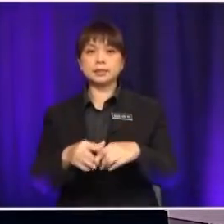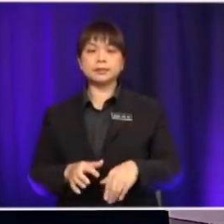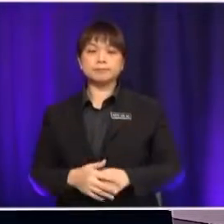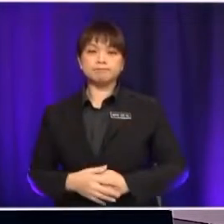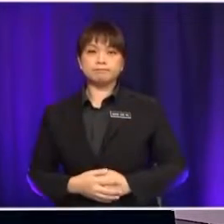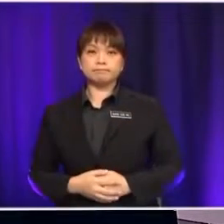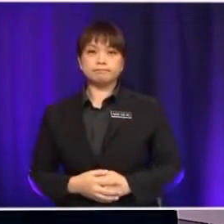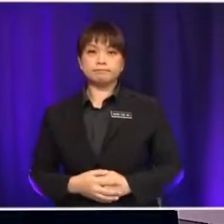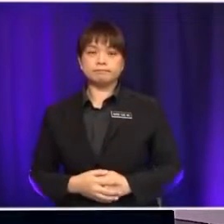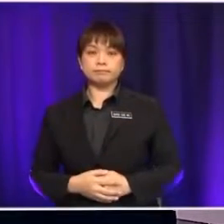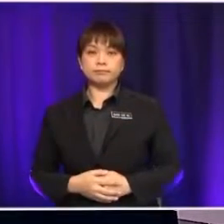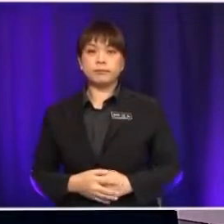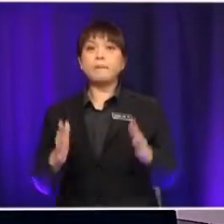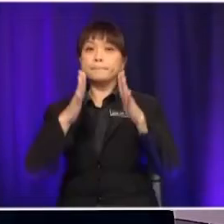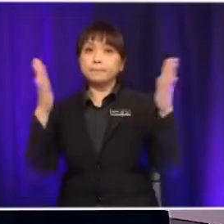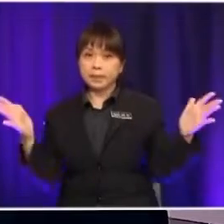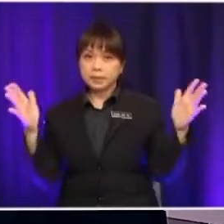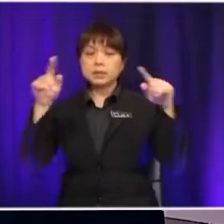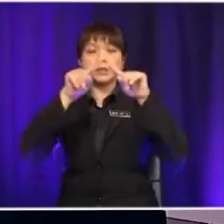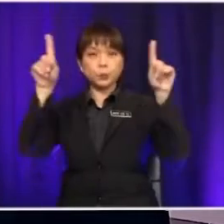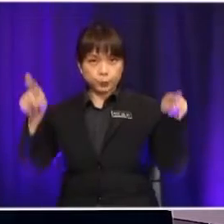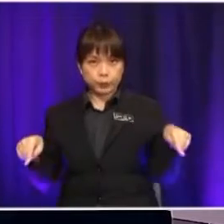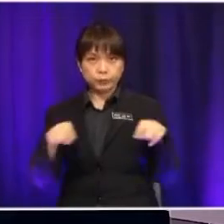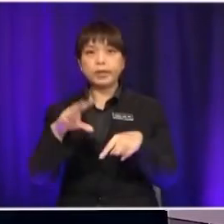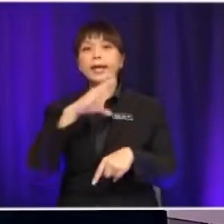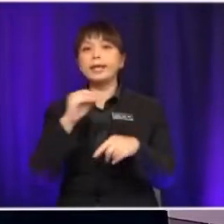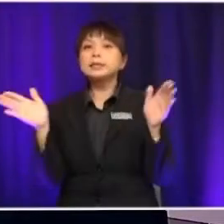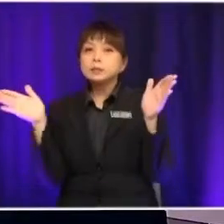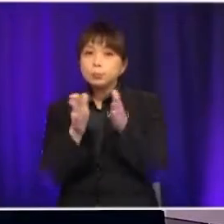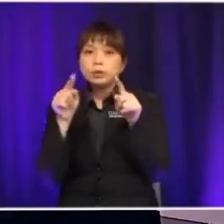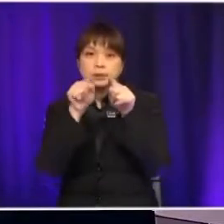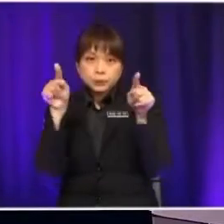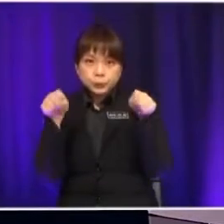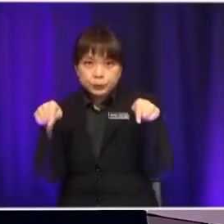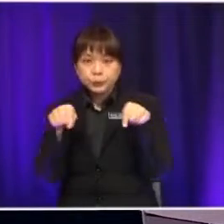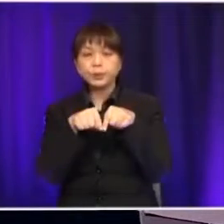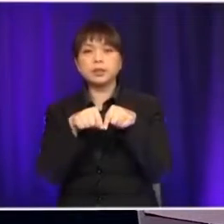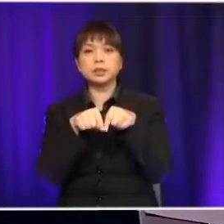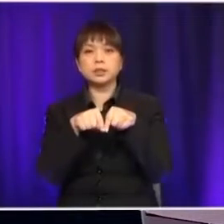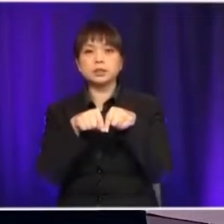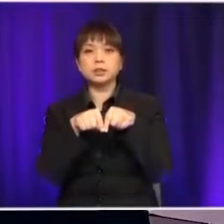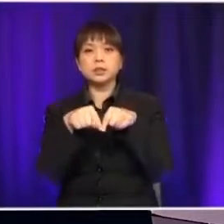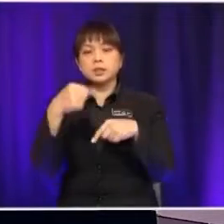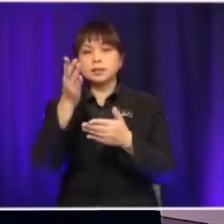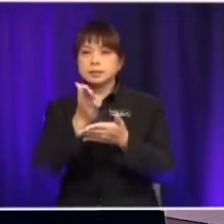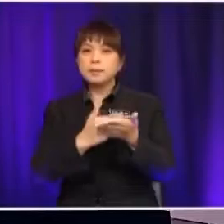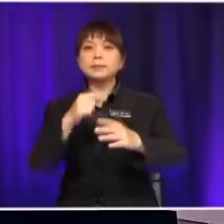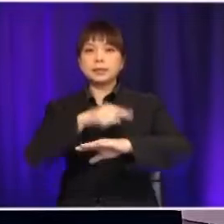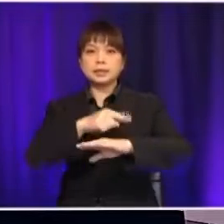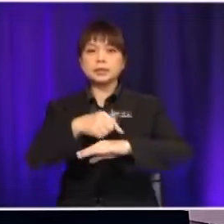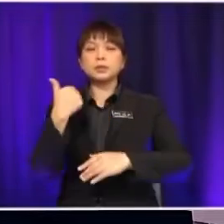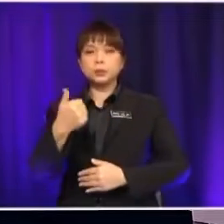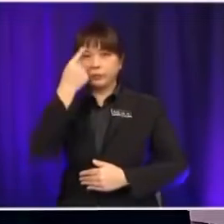my pupils say that a big screen and a small screen. So sometimes it's good for your eyes or bad for your eyes if the screen is too small. So you